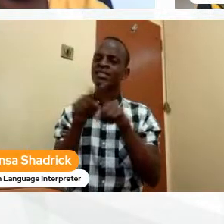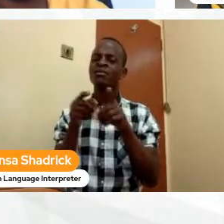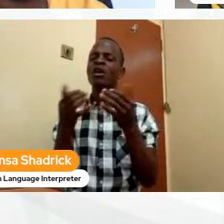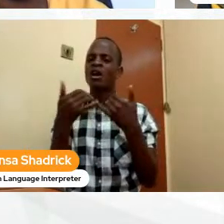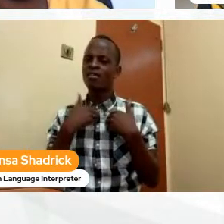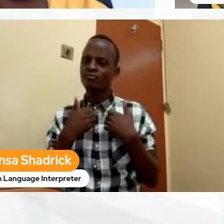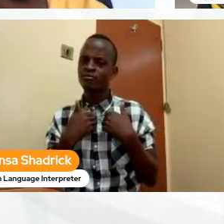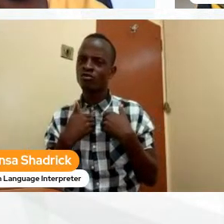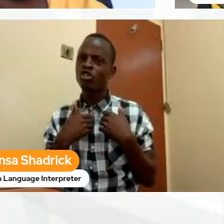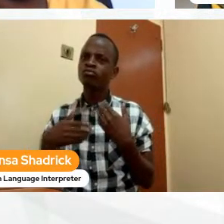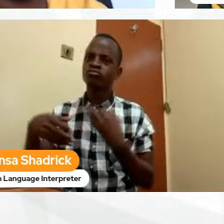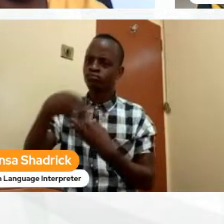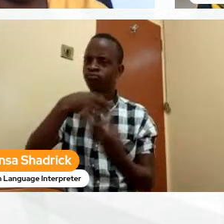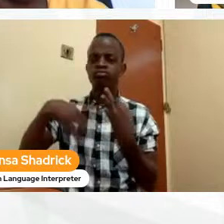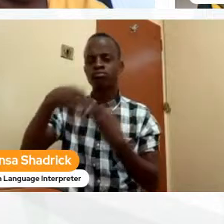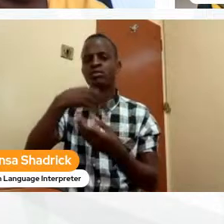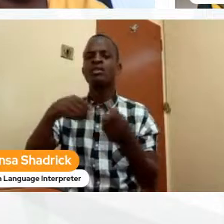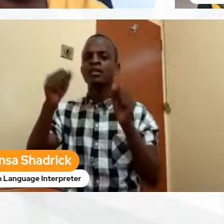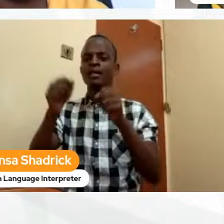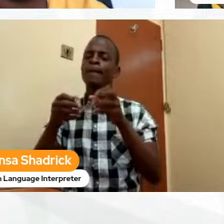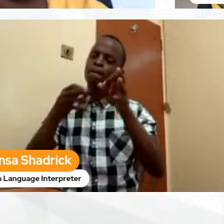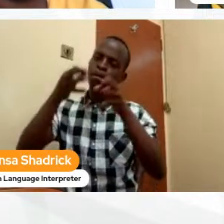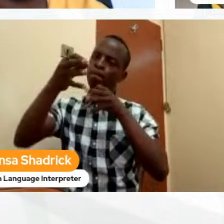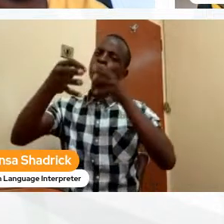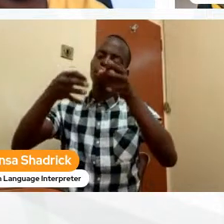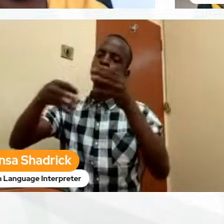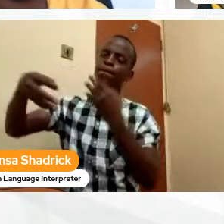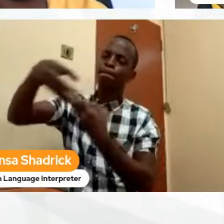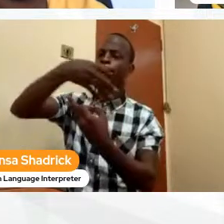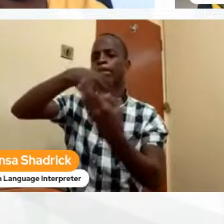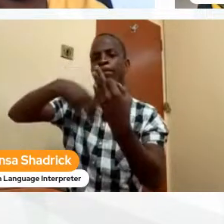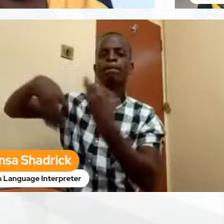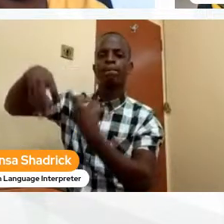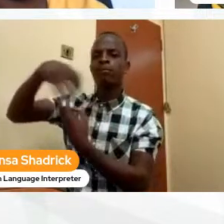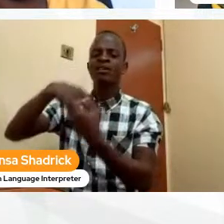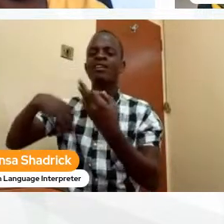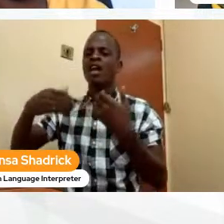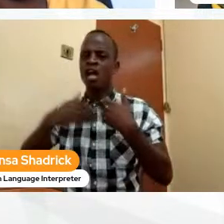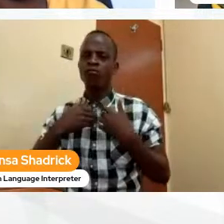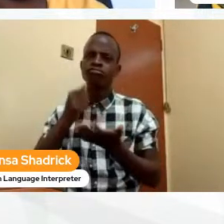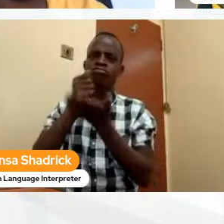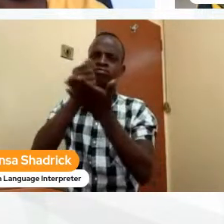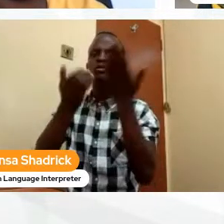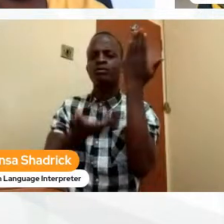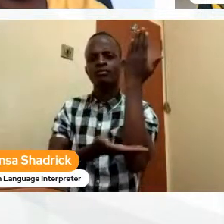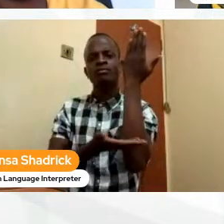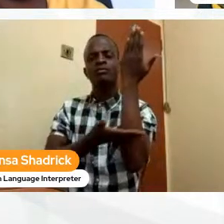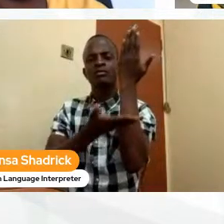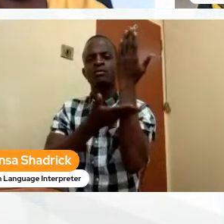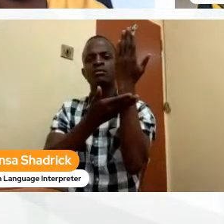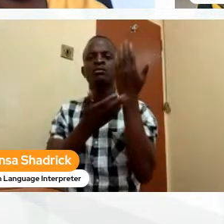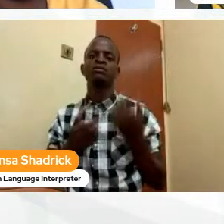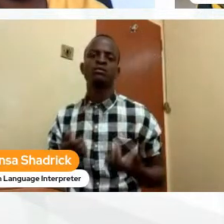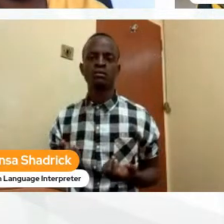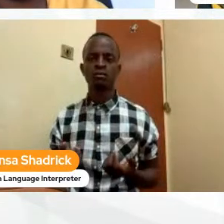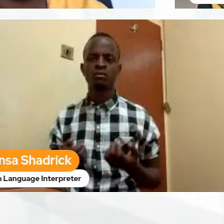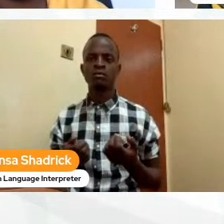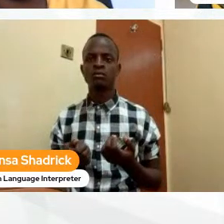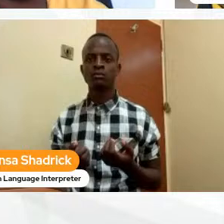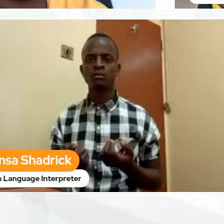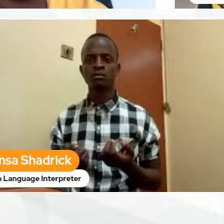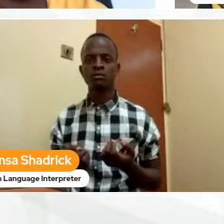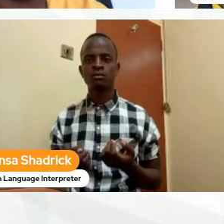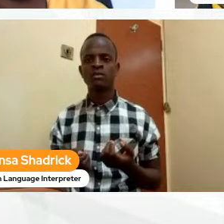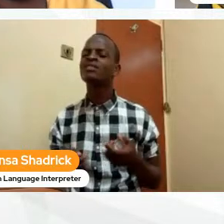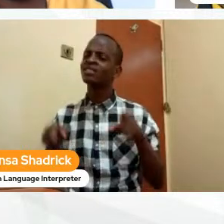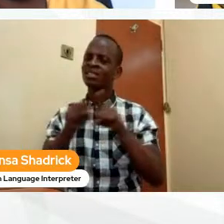our adolescent space, you can also network to tap on the strategies, skills, and also some of the innovations